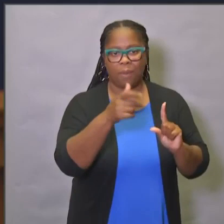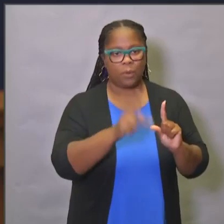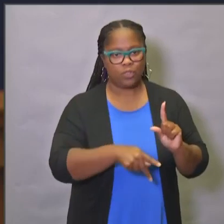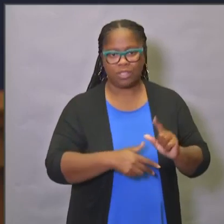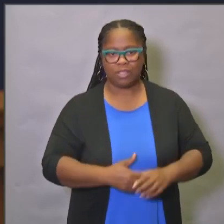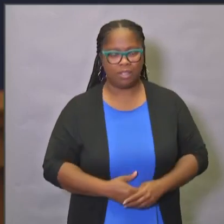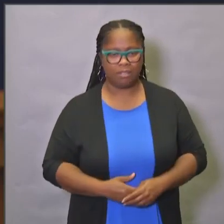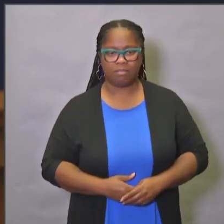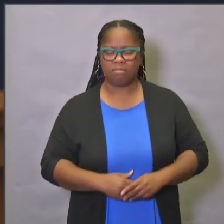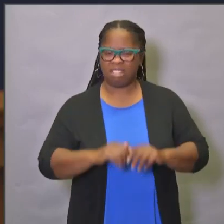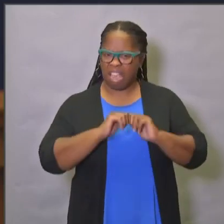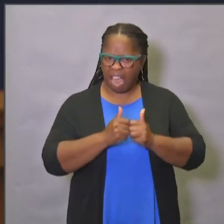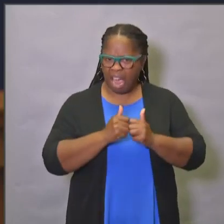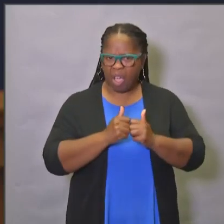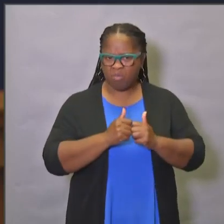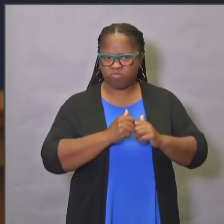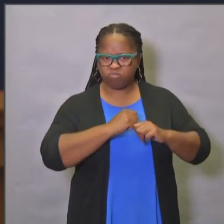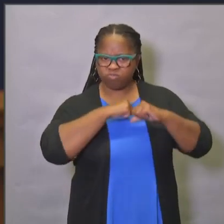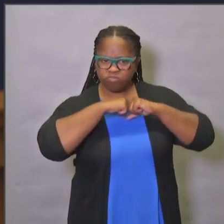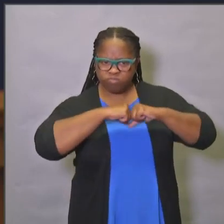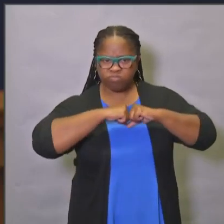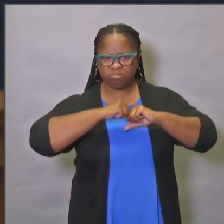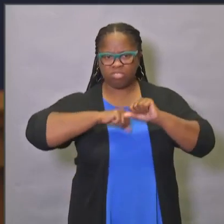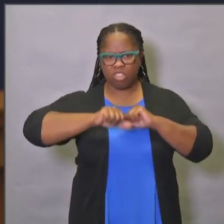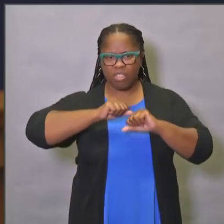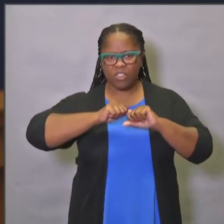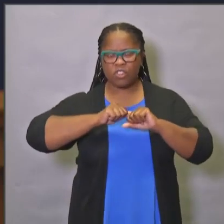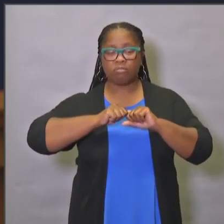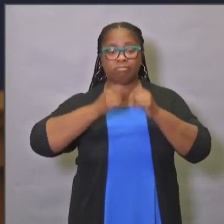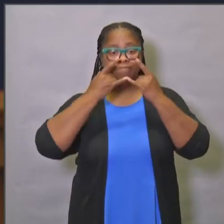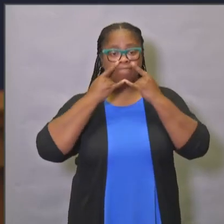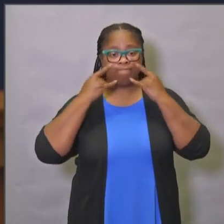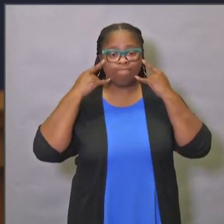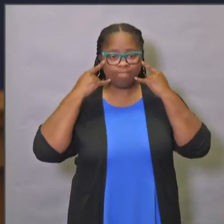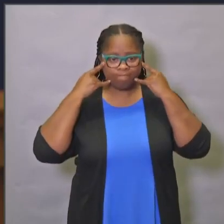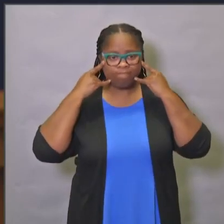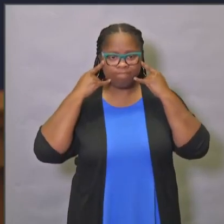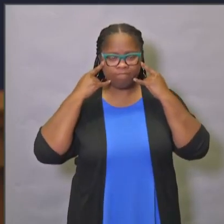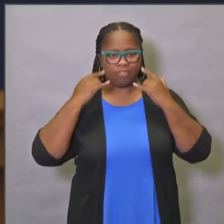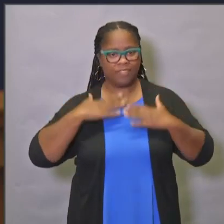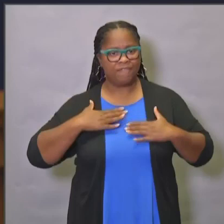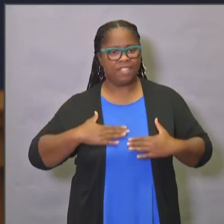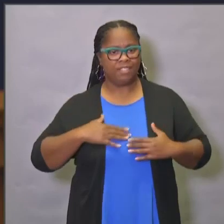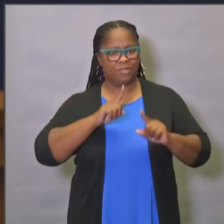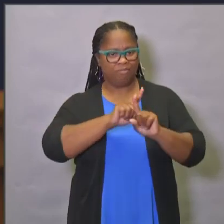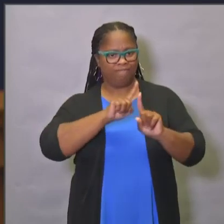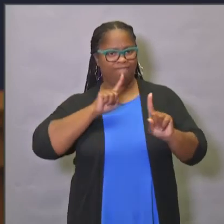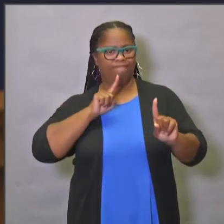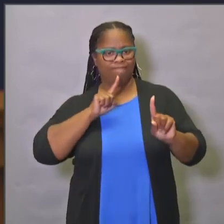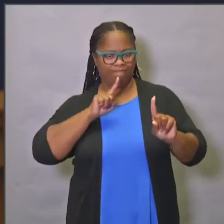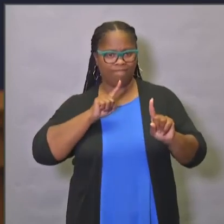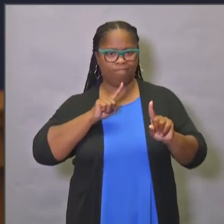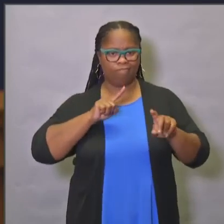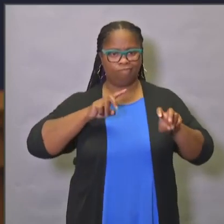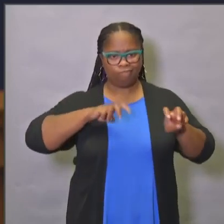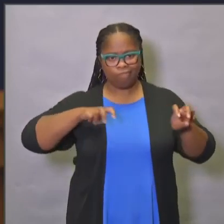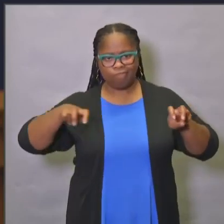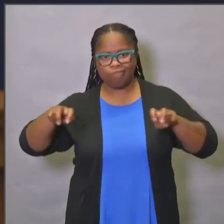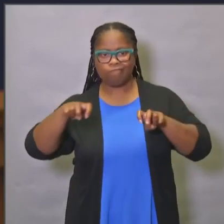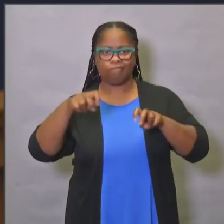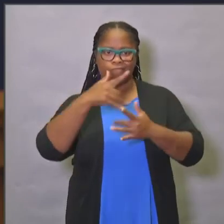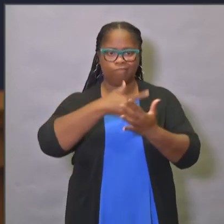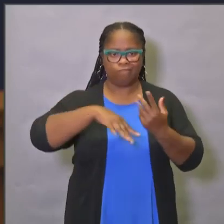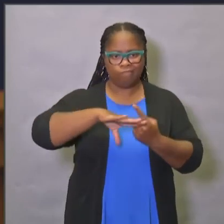we do this by wearing our cloth face coverings and physically distancing when we're out of our homes and around